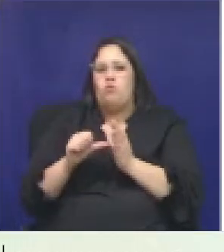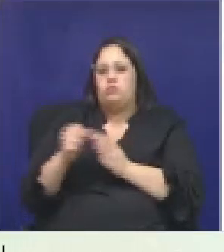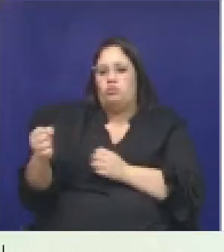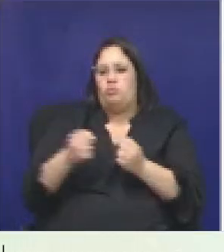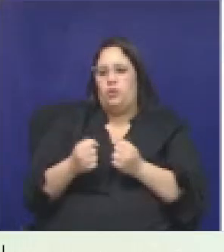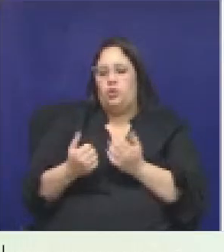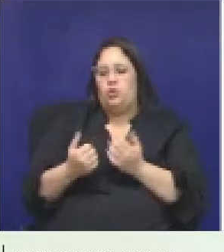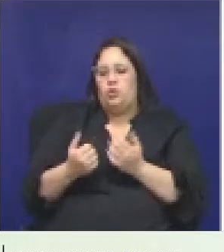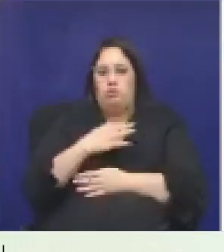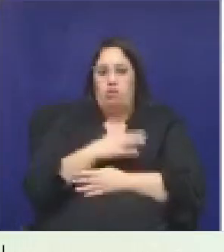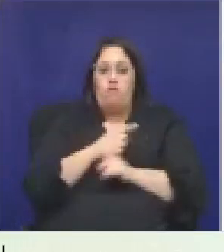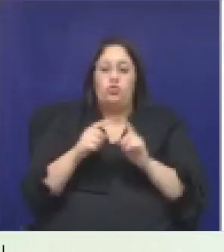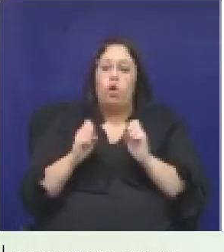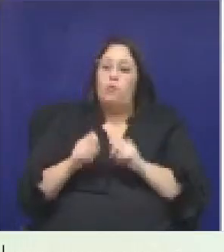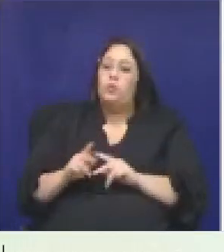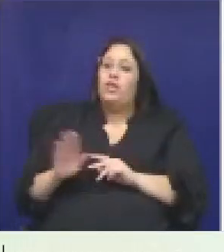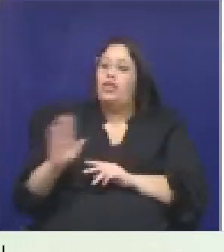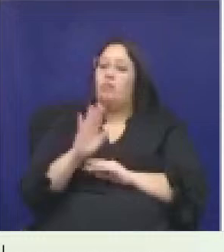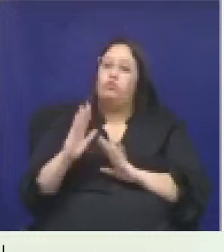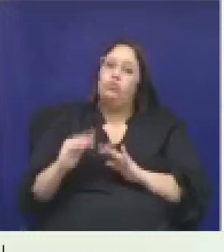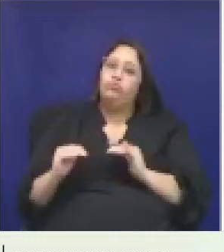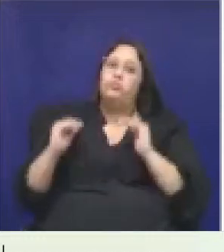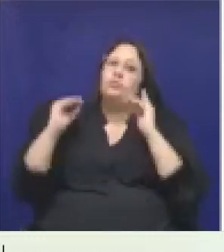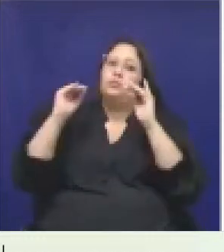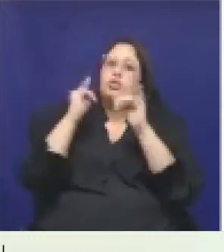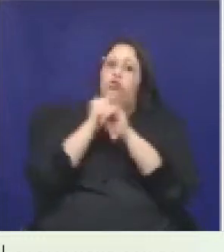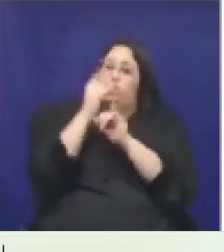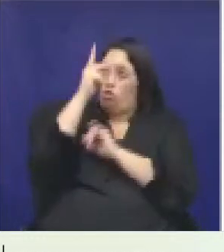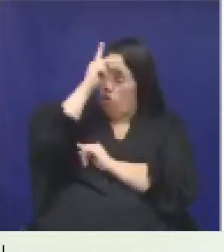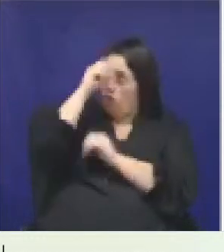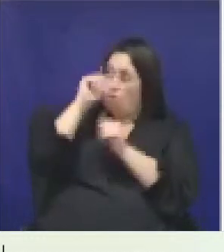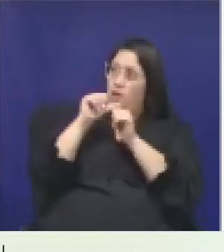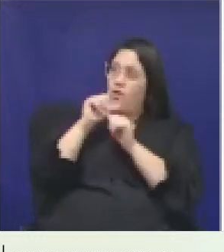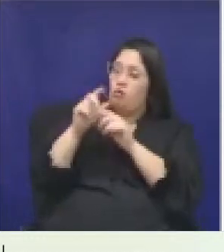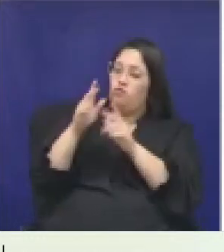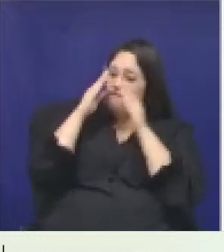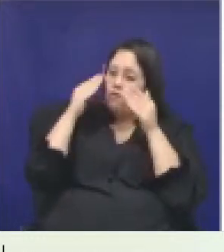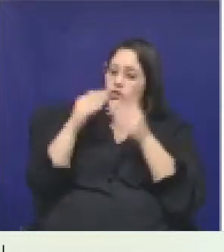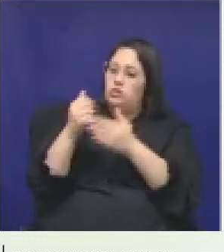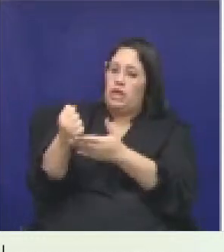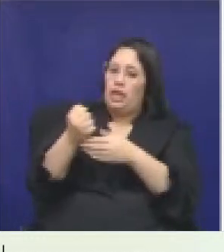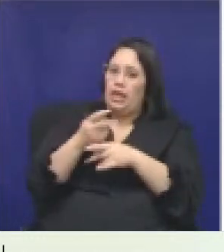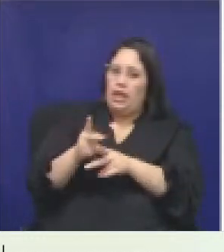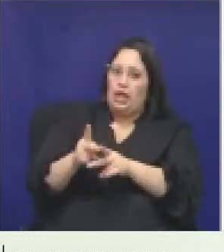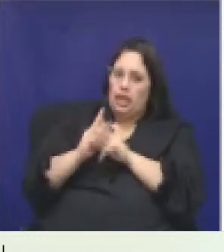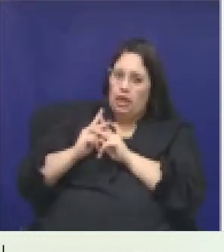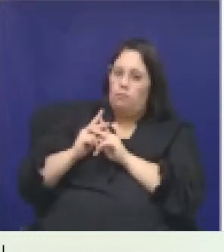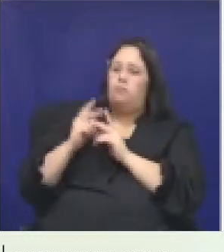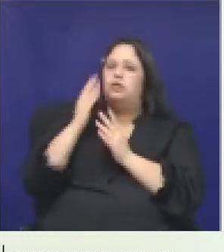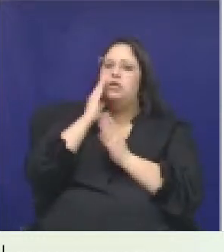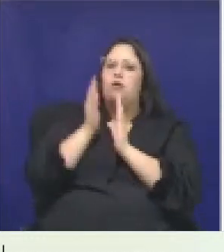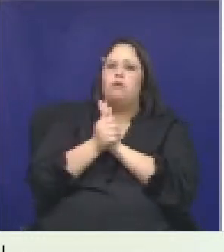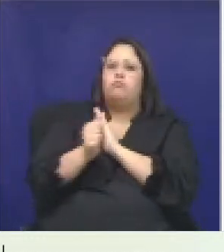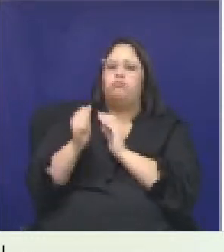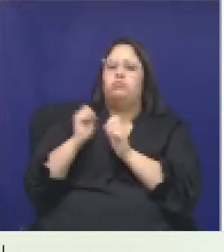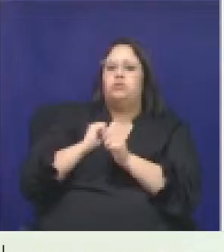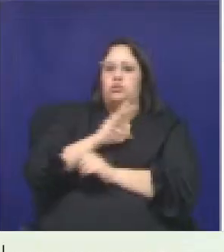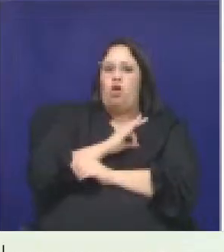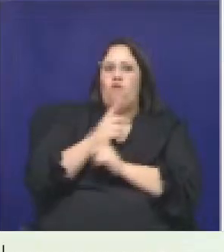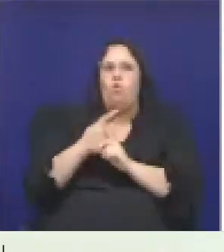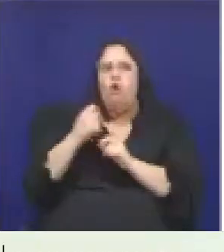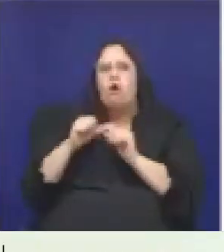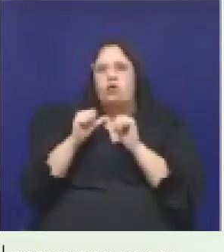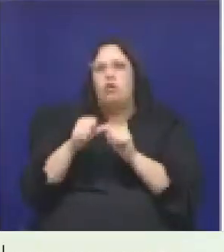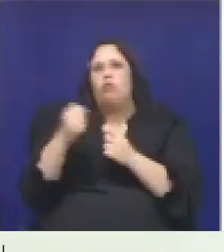to climb a corporate ladder and institutional knowledge, it is better to focus on retaining experienced staff than continuously recruit and